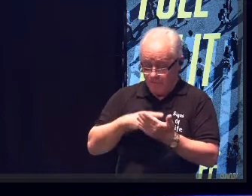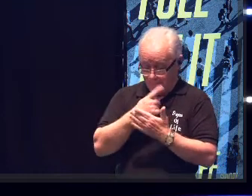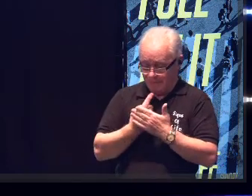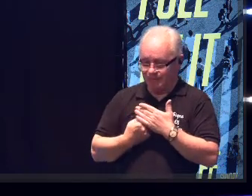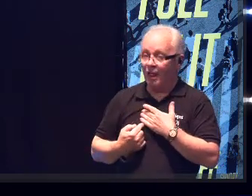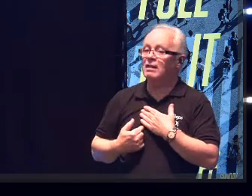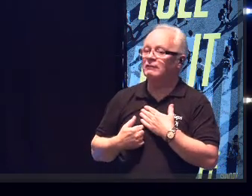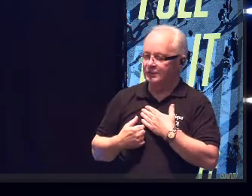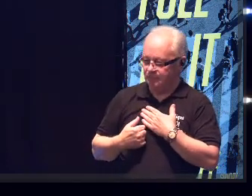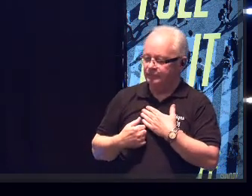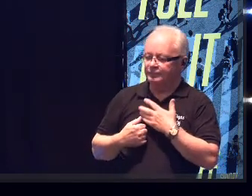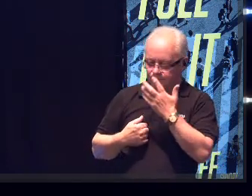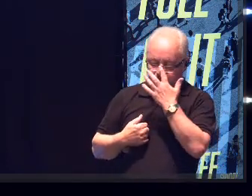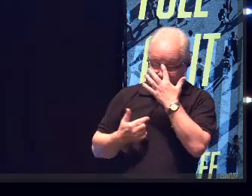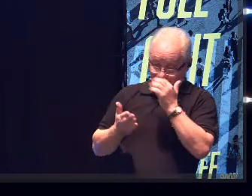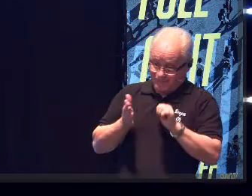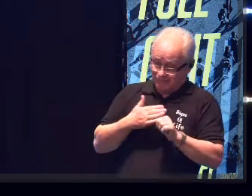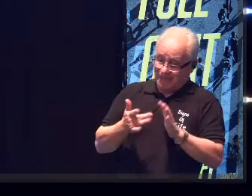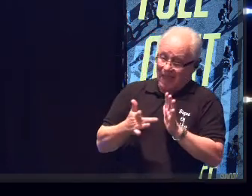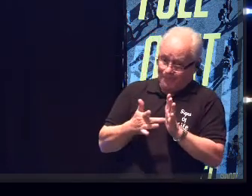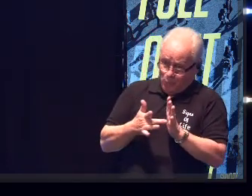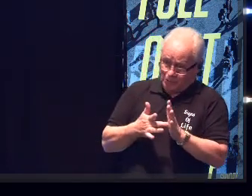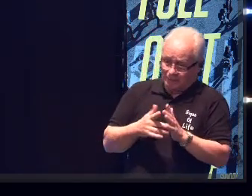And you know, maybe there's somebody here this morning,